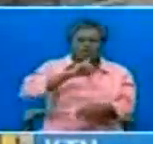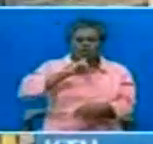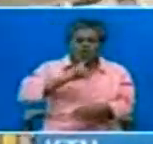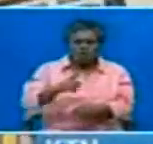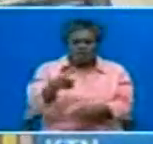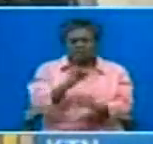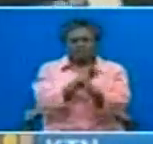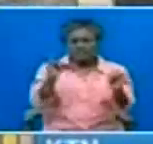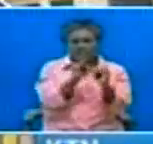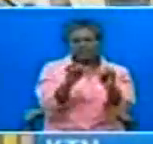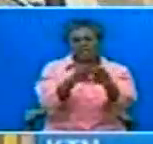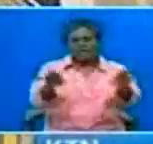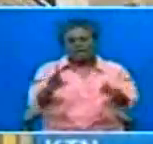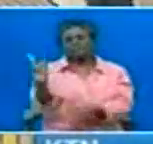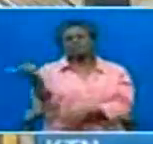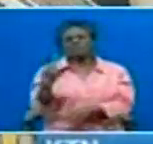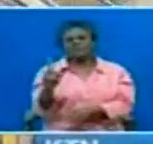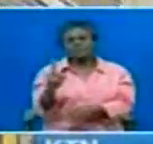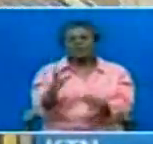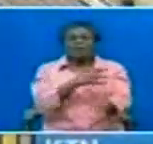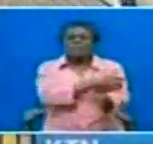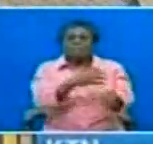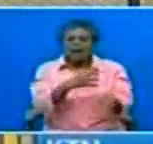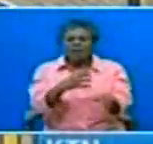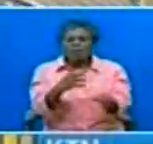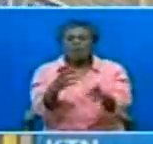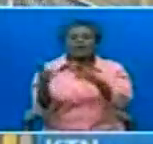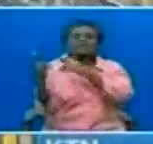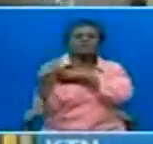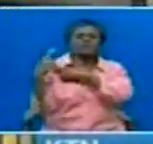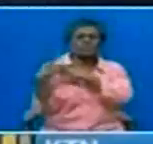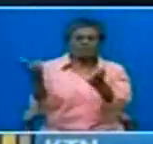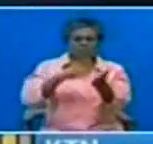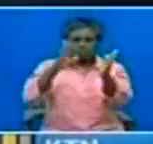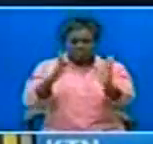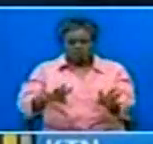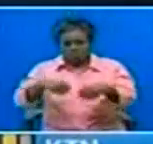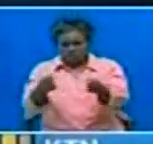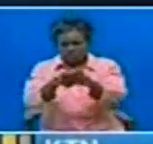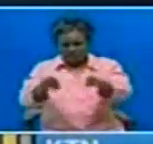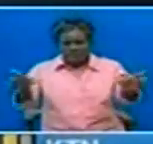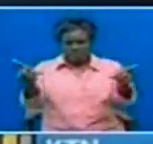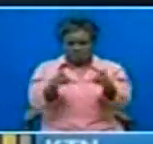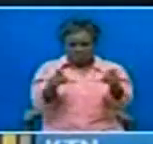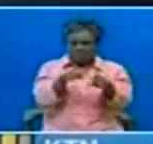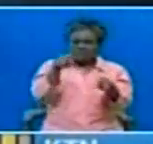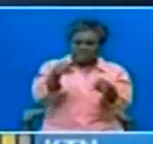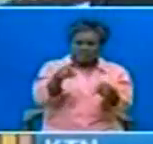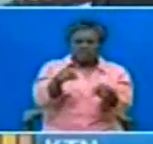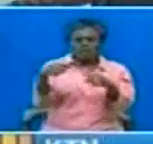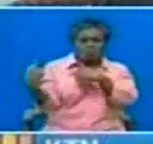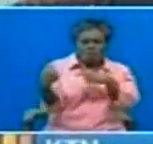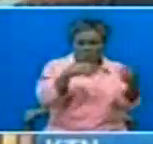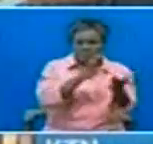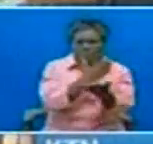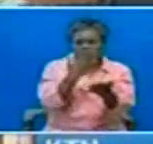perennially trouble-ridden Ministry of Lands, the power vested in the land registrar to issue title deeds has been the subject of a tussle